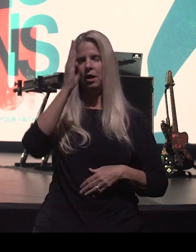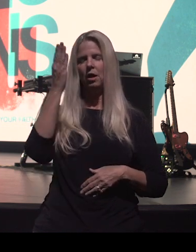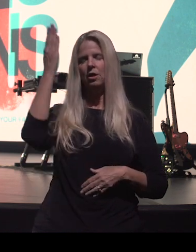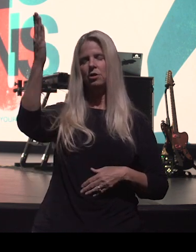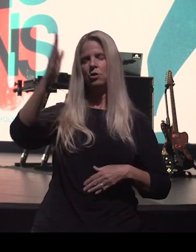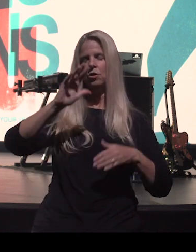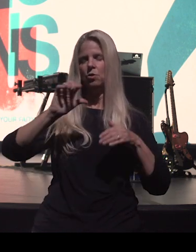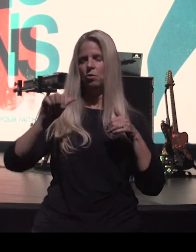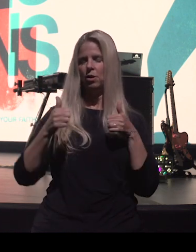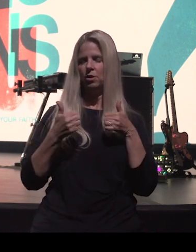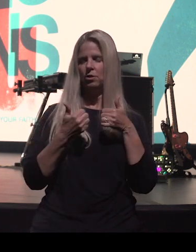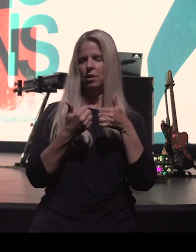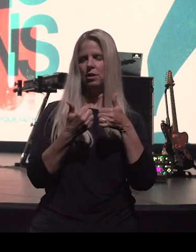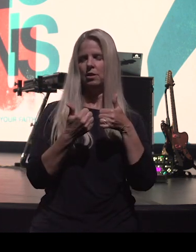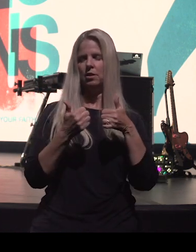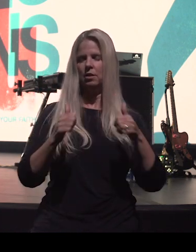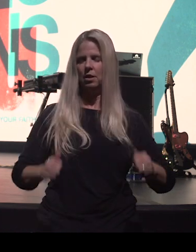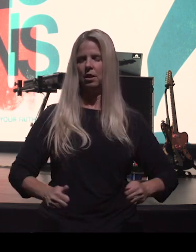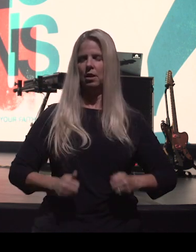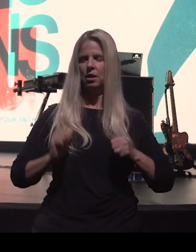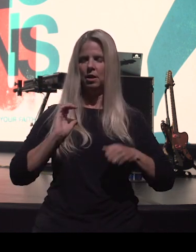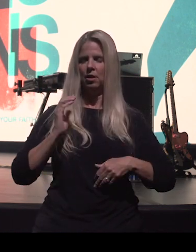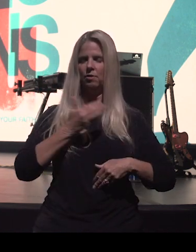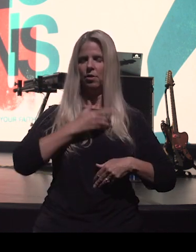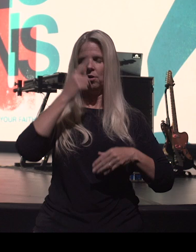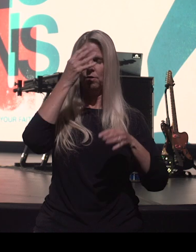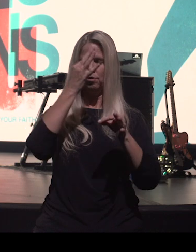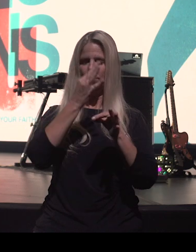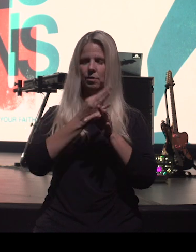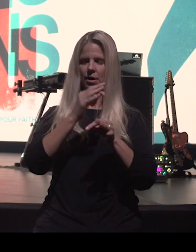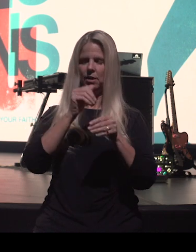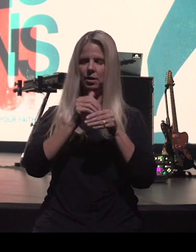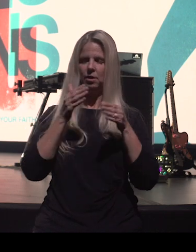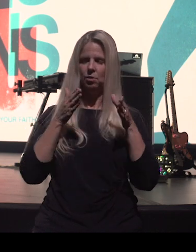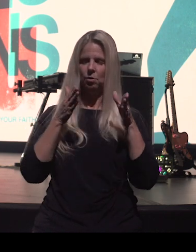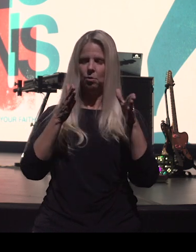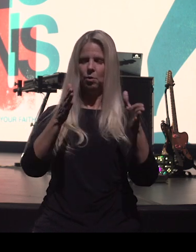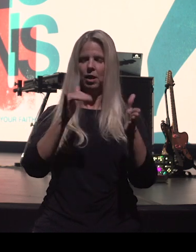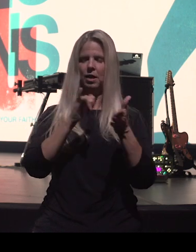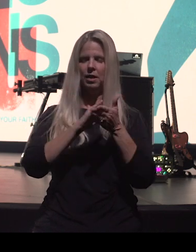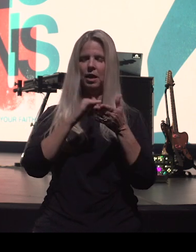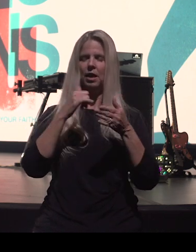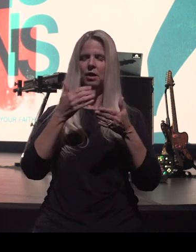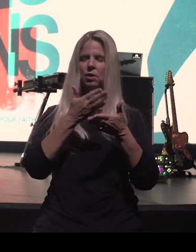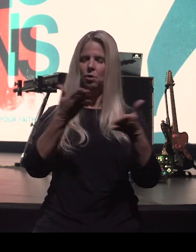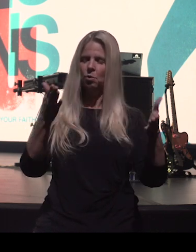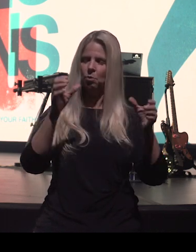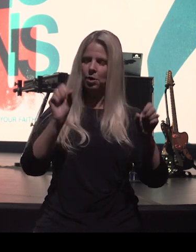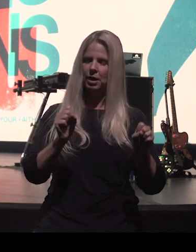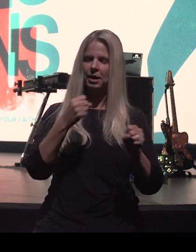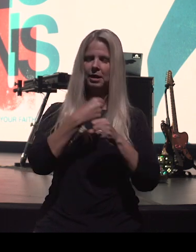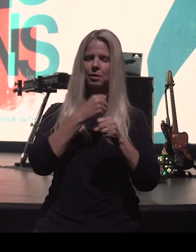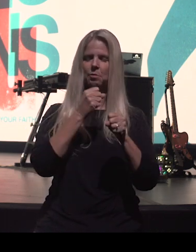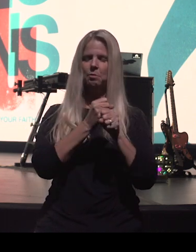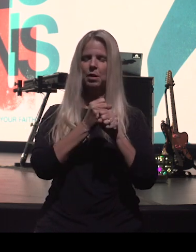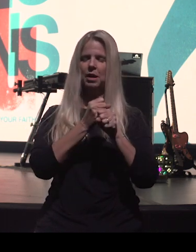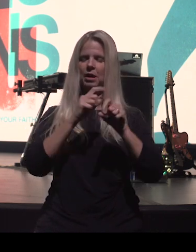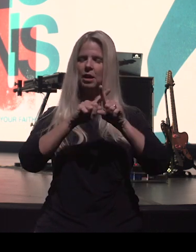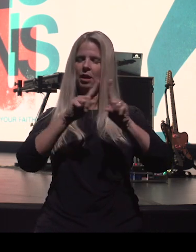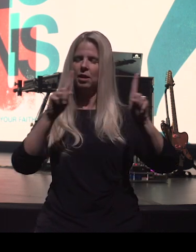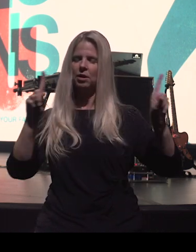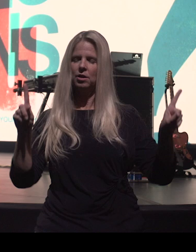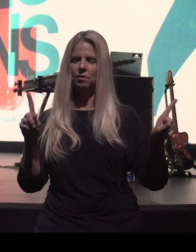start living out our faith in a way that we really can make a difference. We don't lean into one direction or another, but God, we take